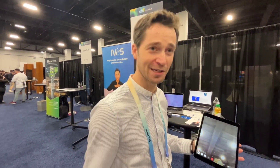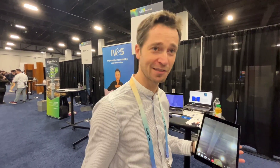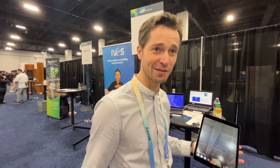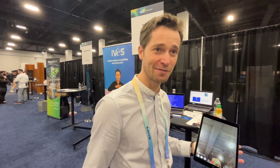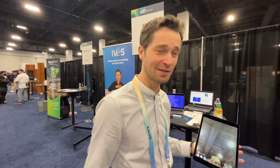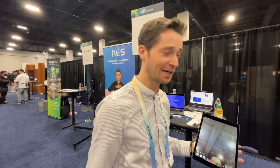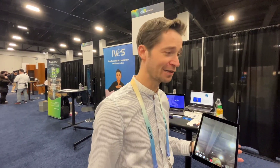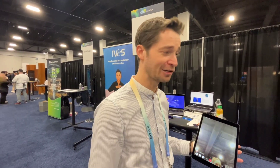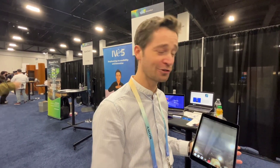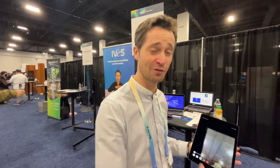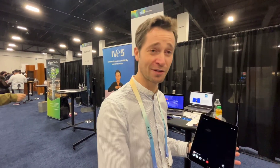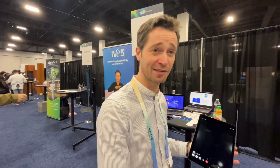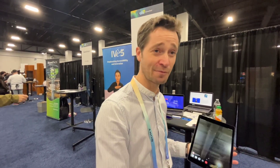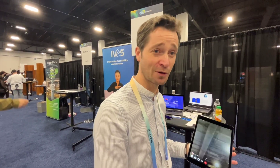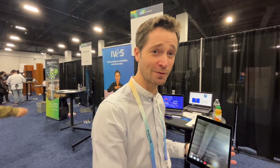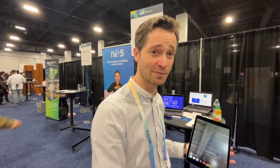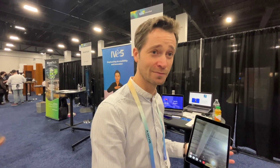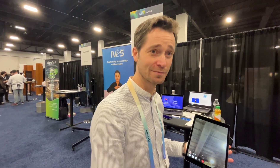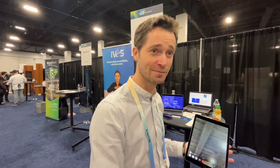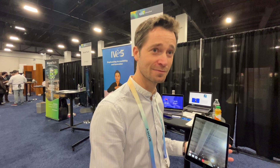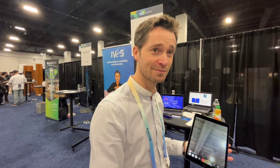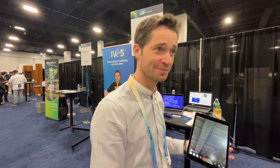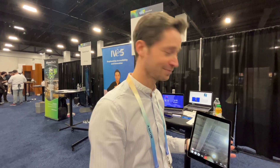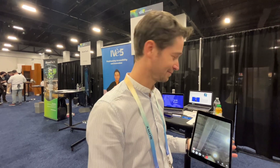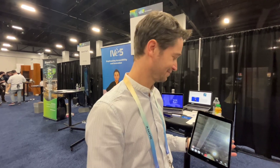You can answer and it lost the fence time call.